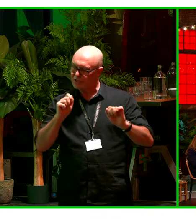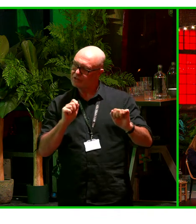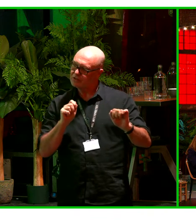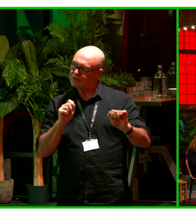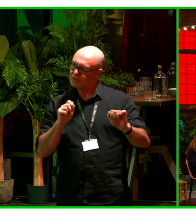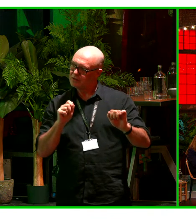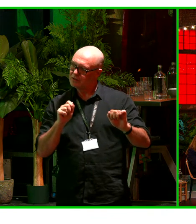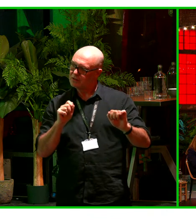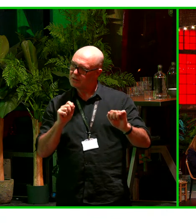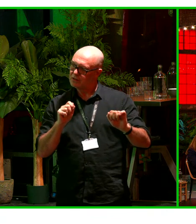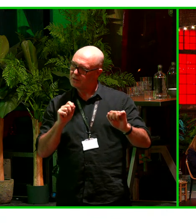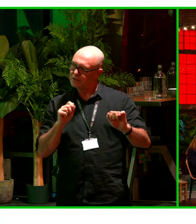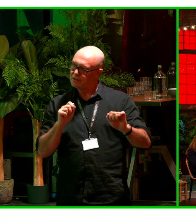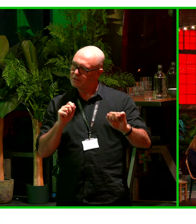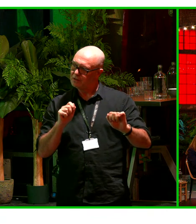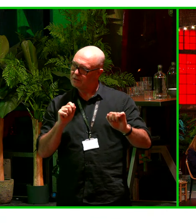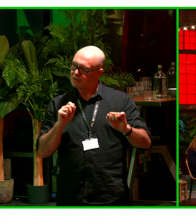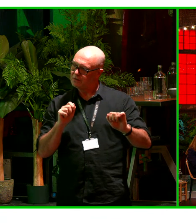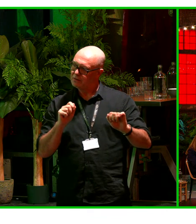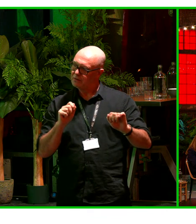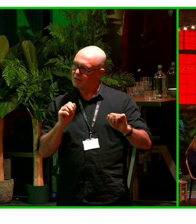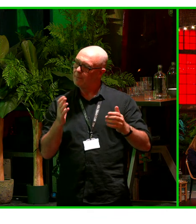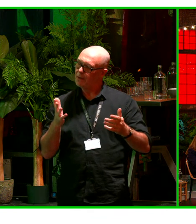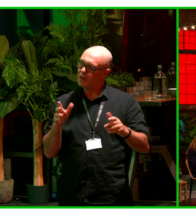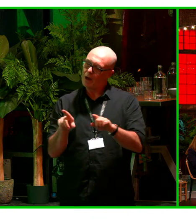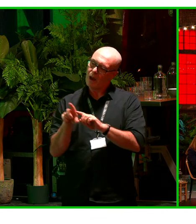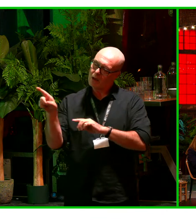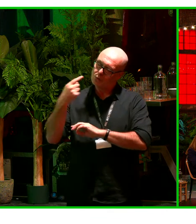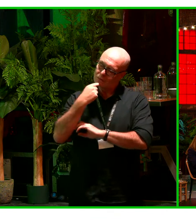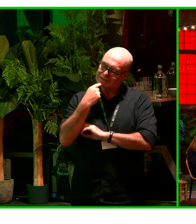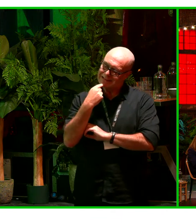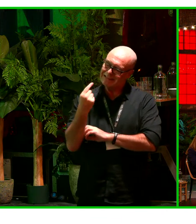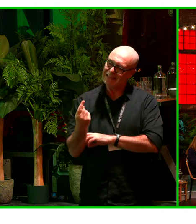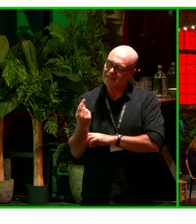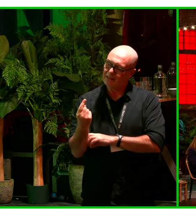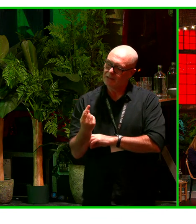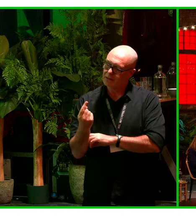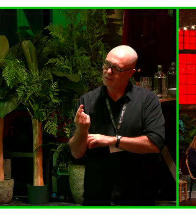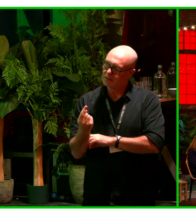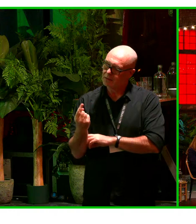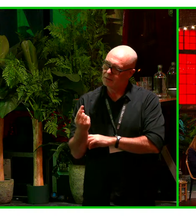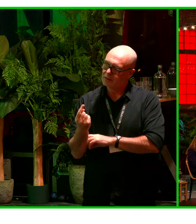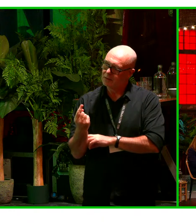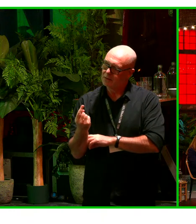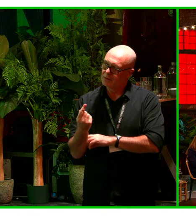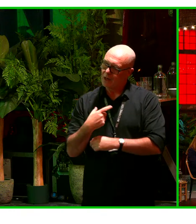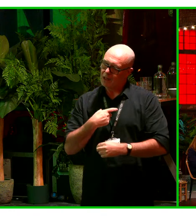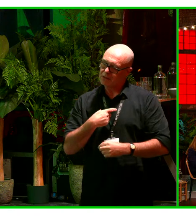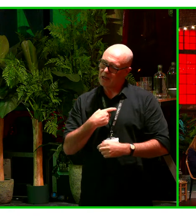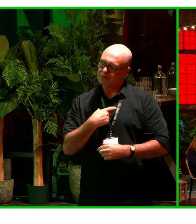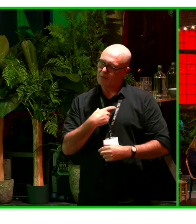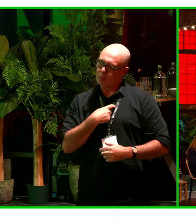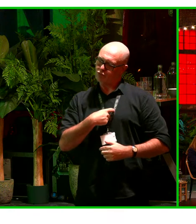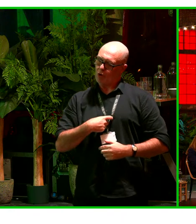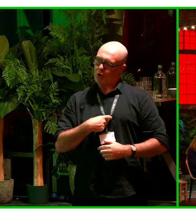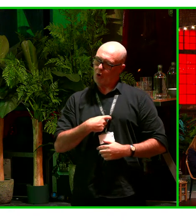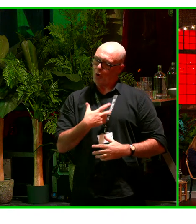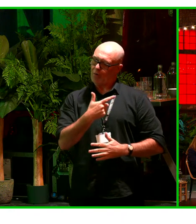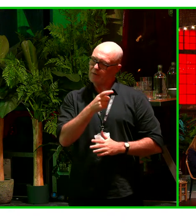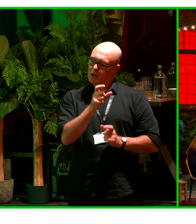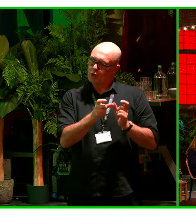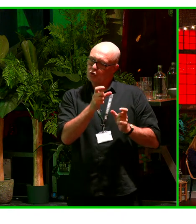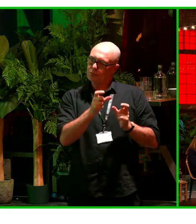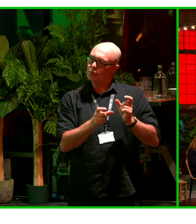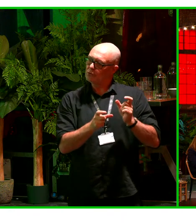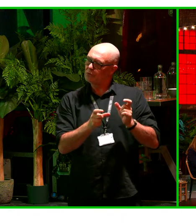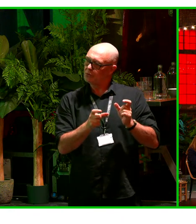Actually, also, in just as we've touched on here, that the role of consumers and communities as part of that system as well. I